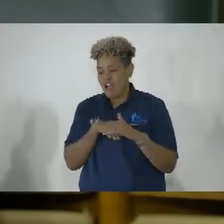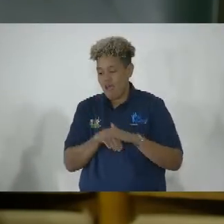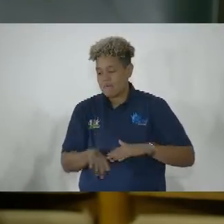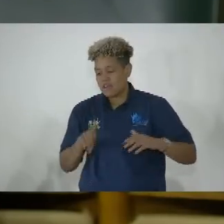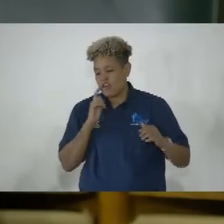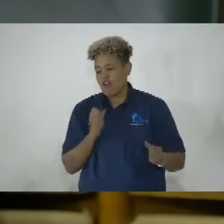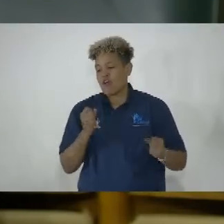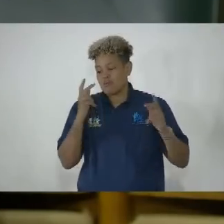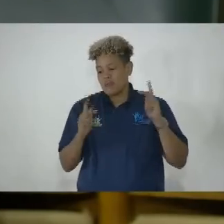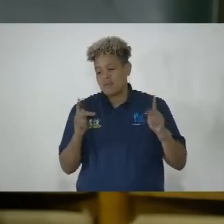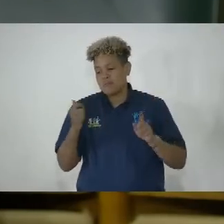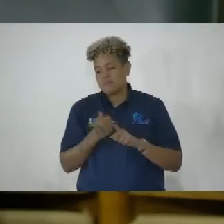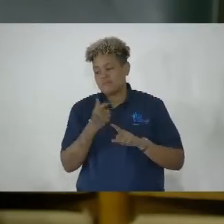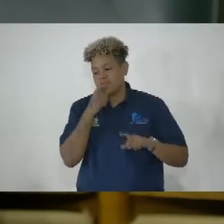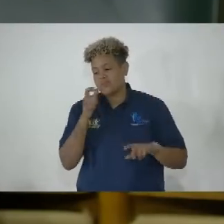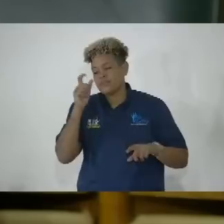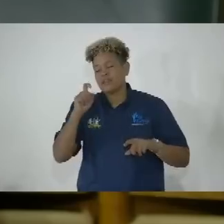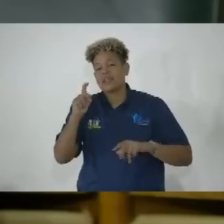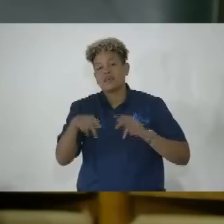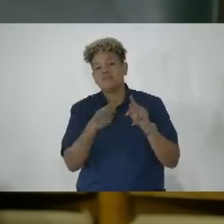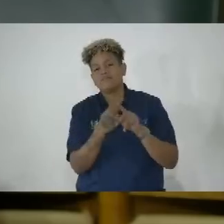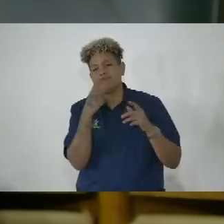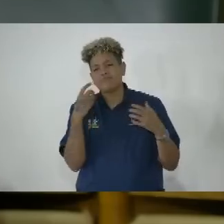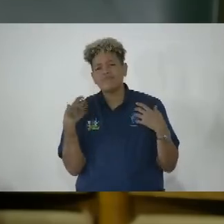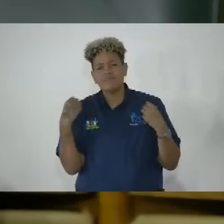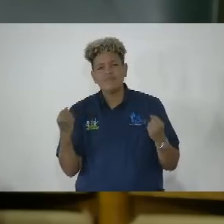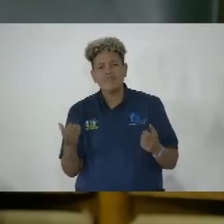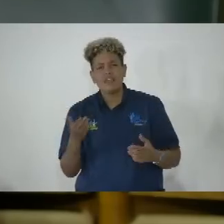of persons who need the type of help they offer.